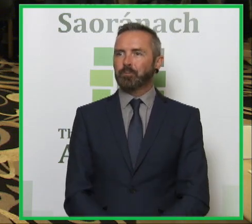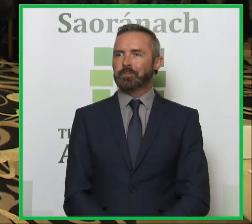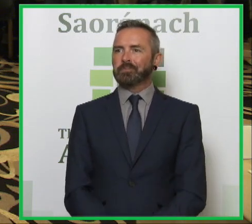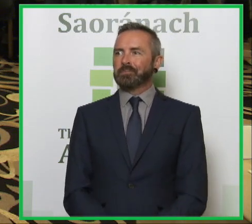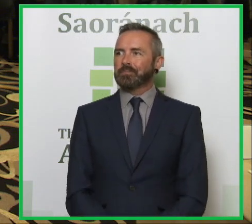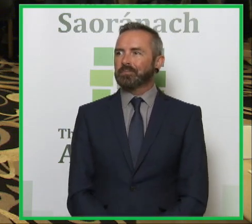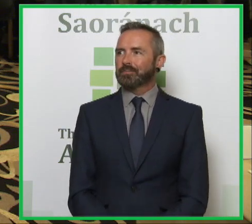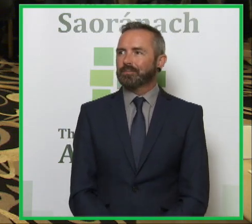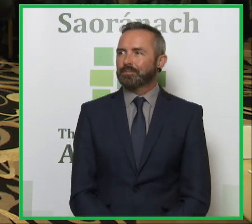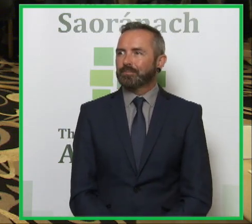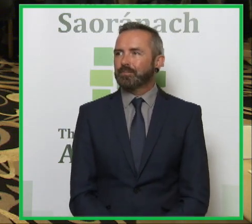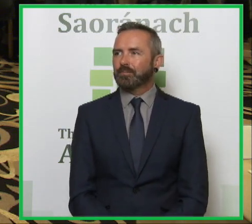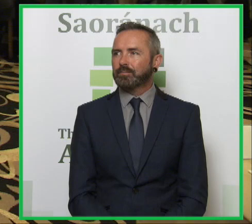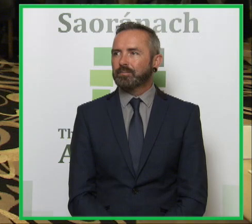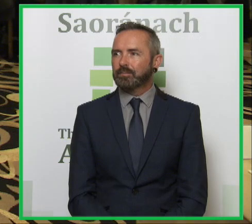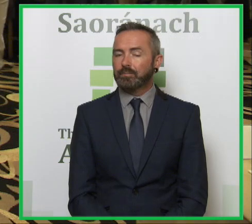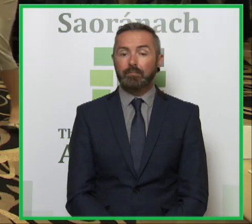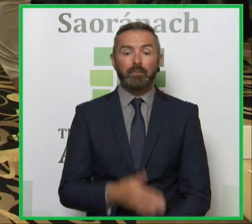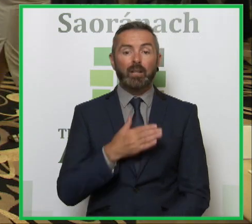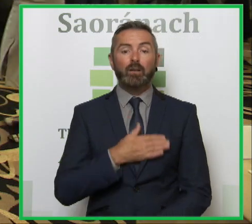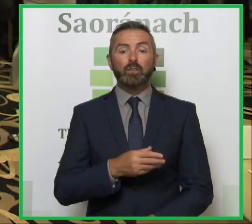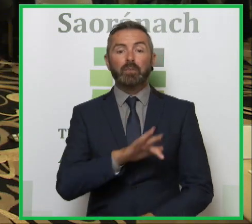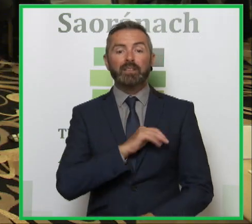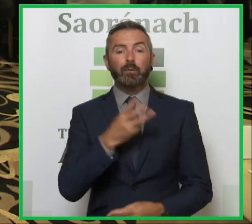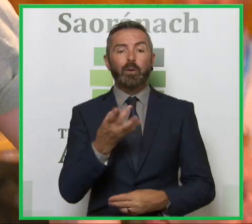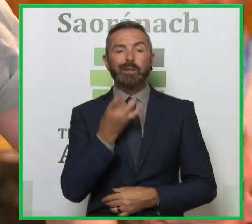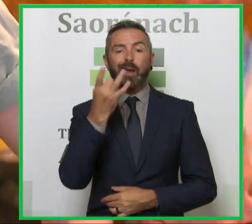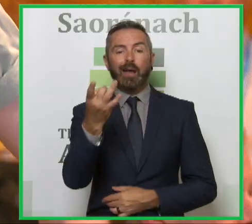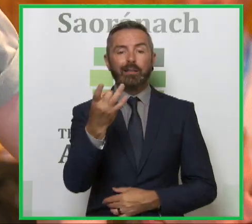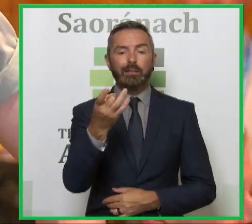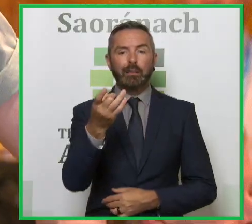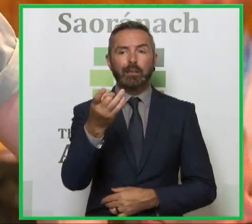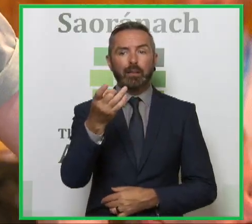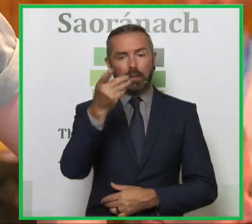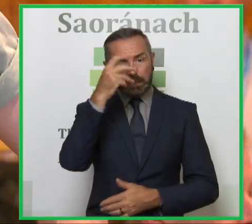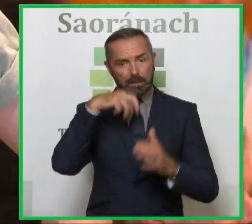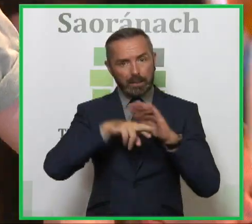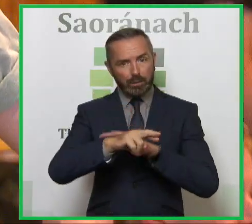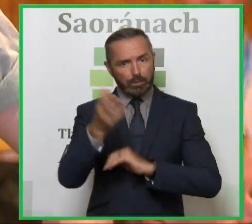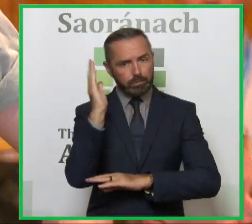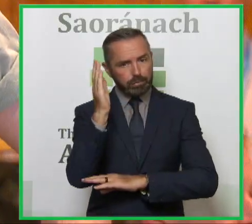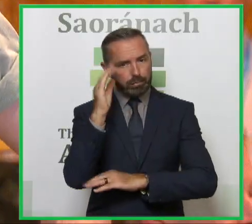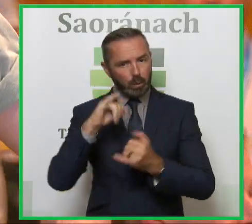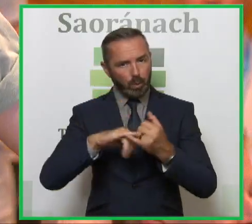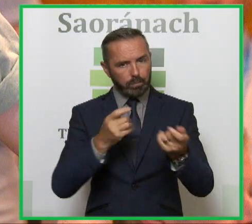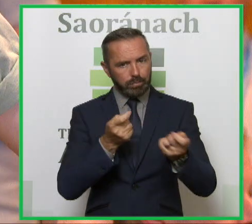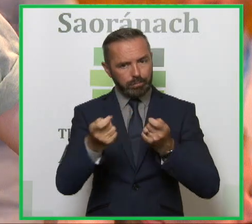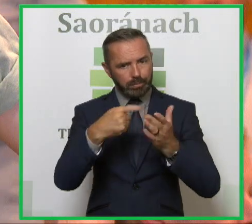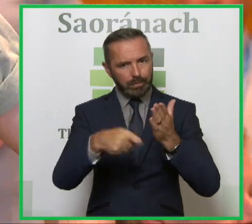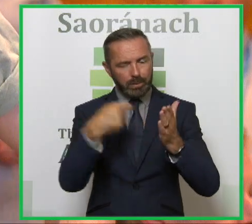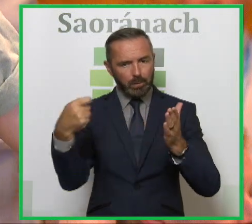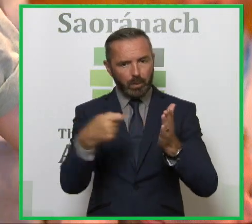Thank you very much. I just wanted to ask the teacher or teachers who oversaw this